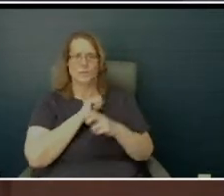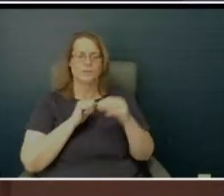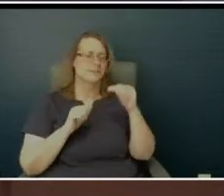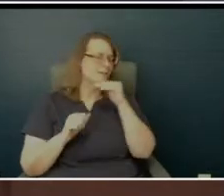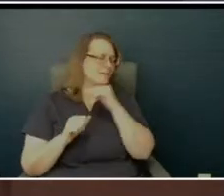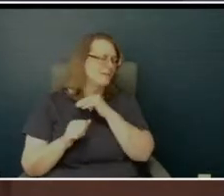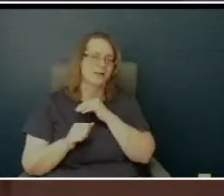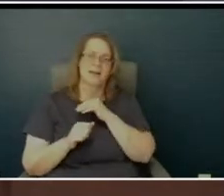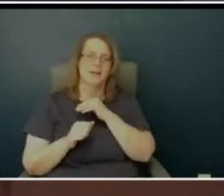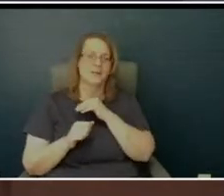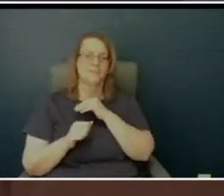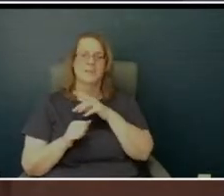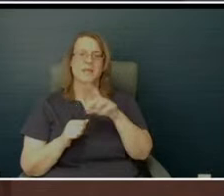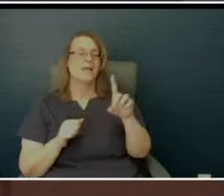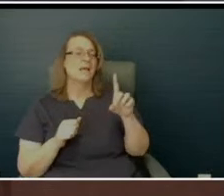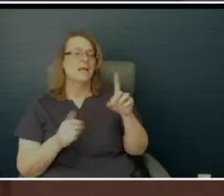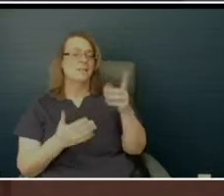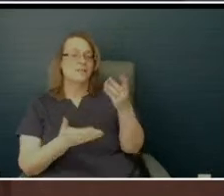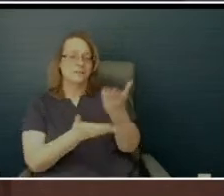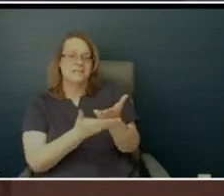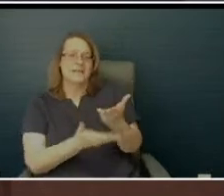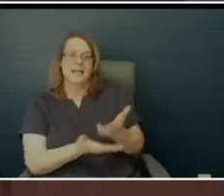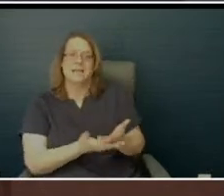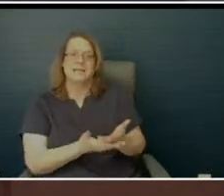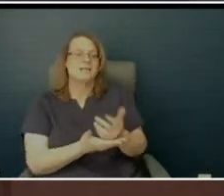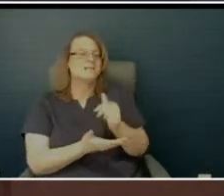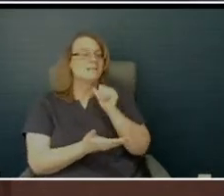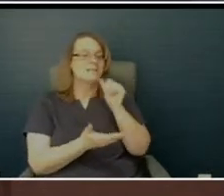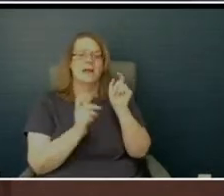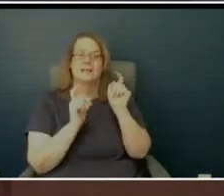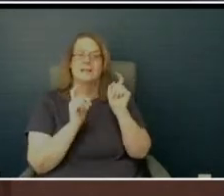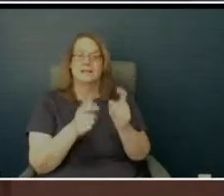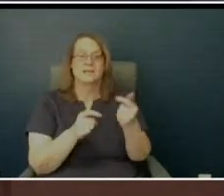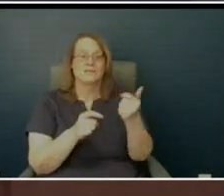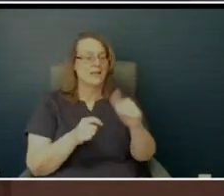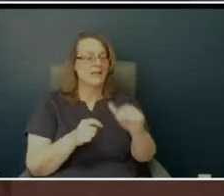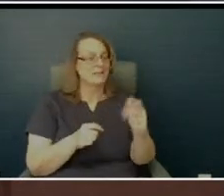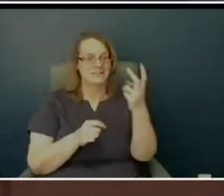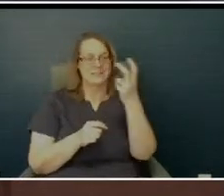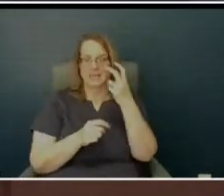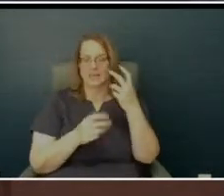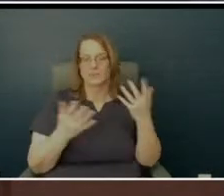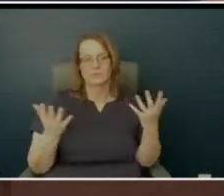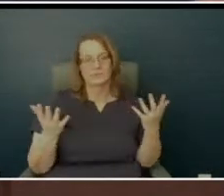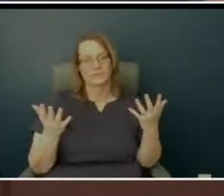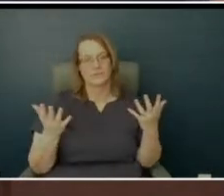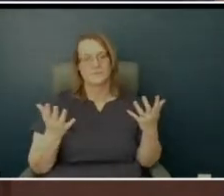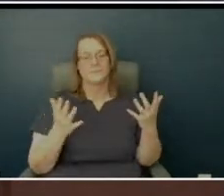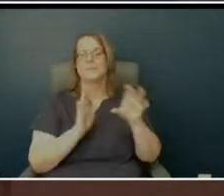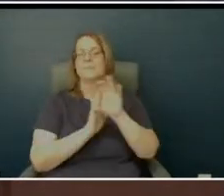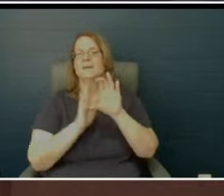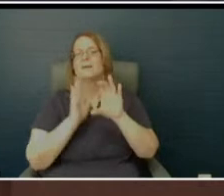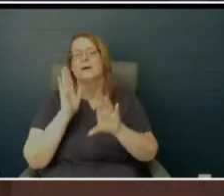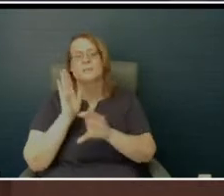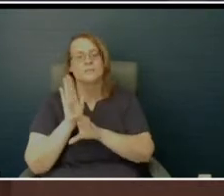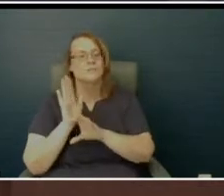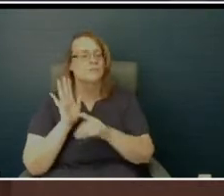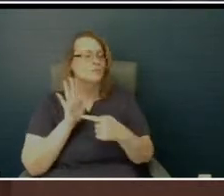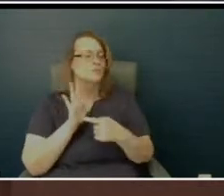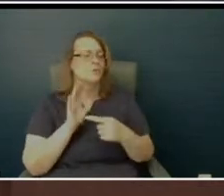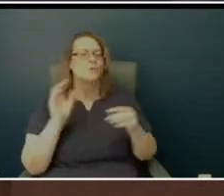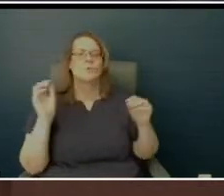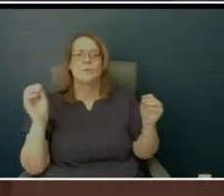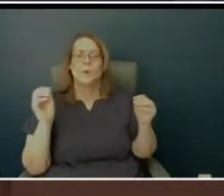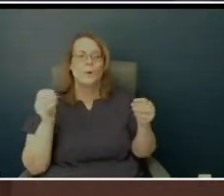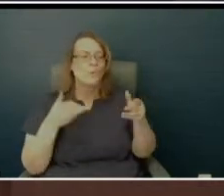left no room for doubt, nothing to question. And the Constitution left no room for President Trump to change